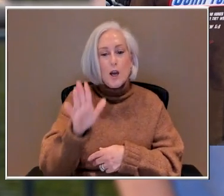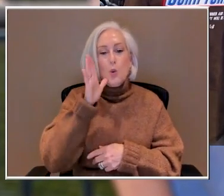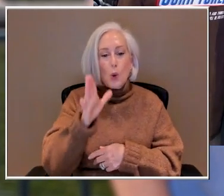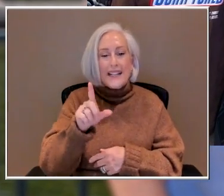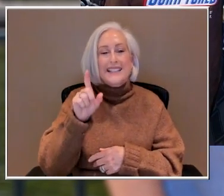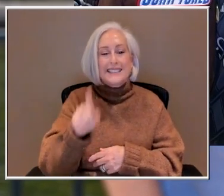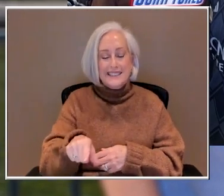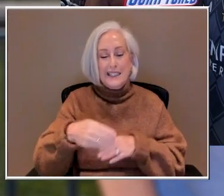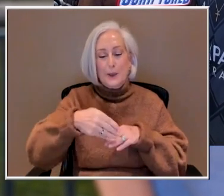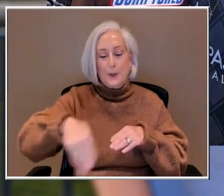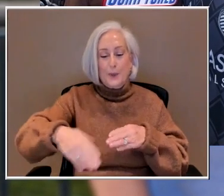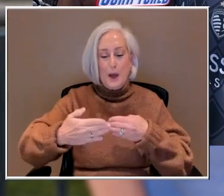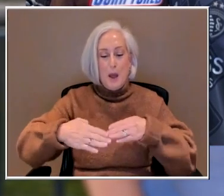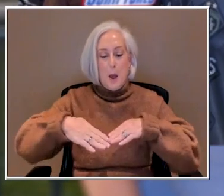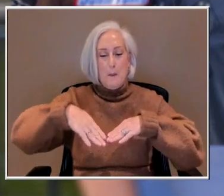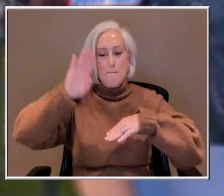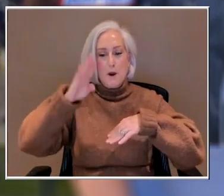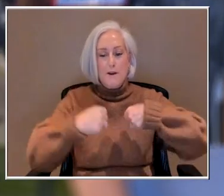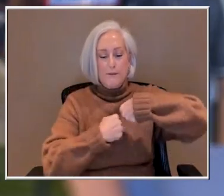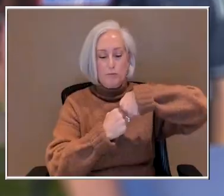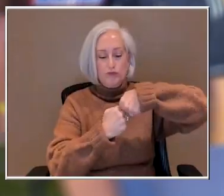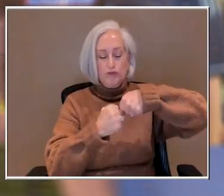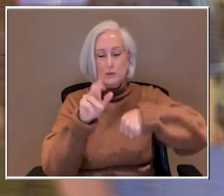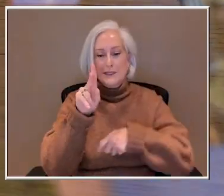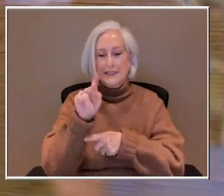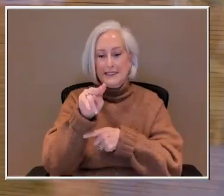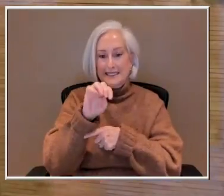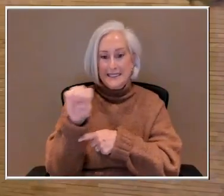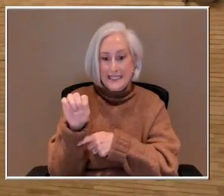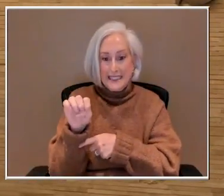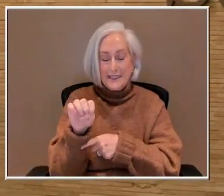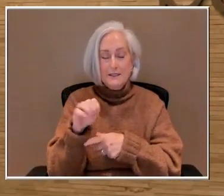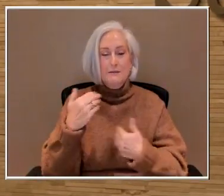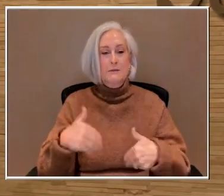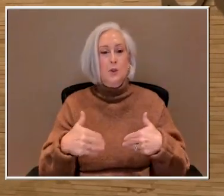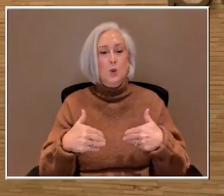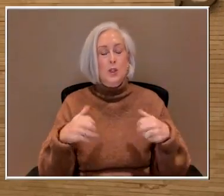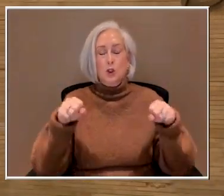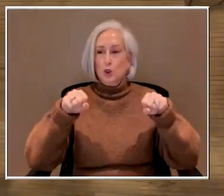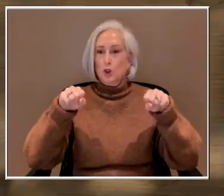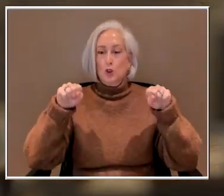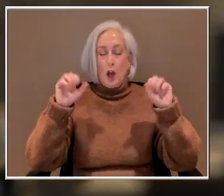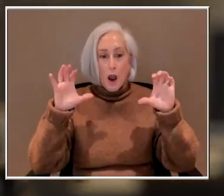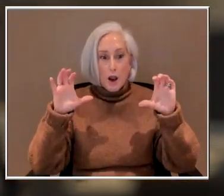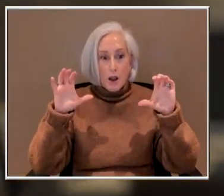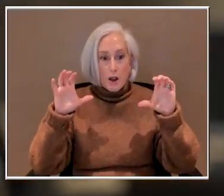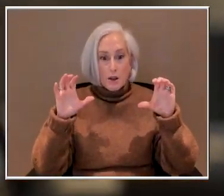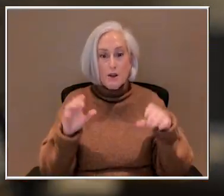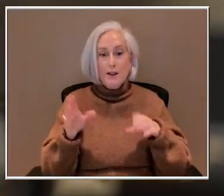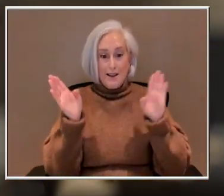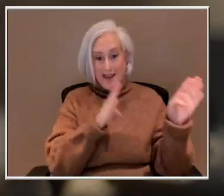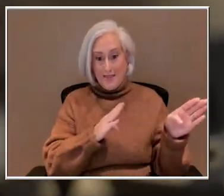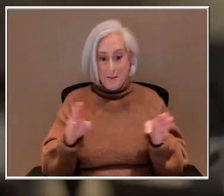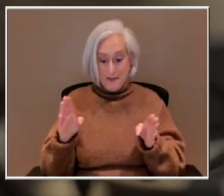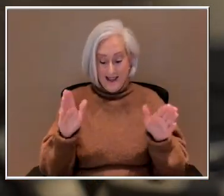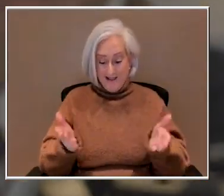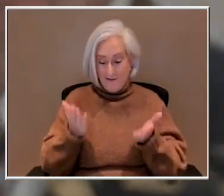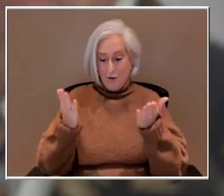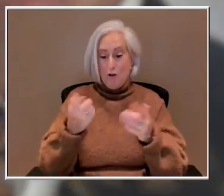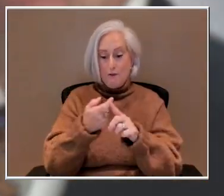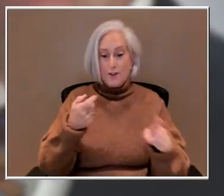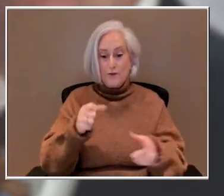above the knee. The news came as a shock, as did the plan offered by orthopedic surgeon